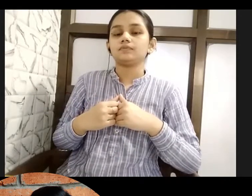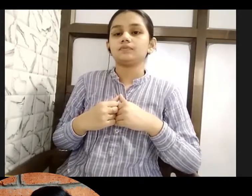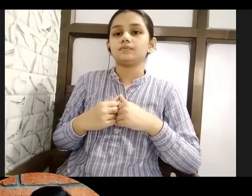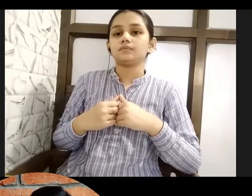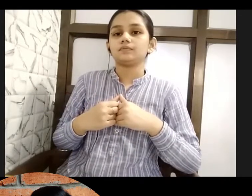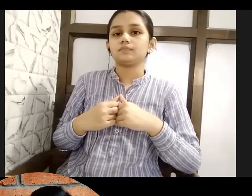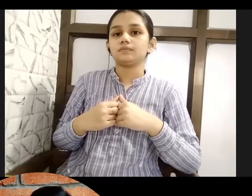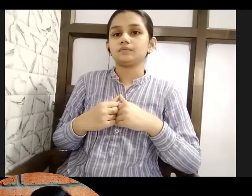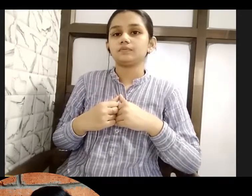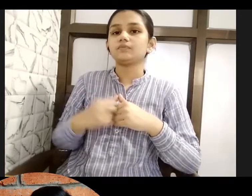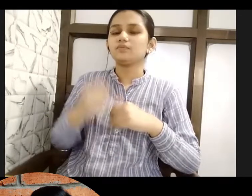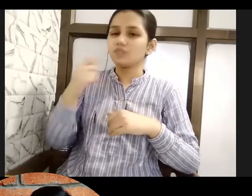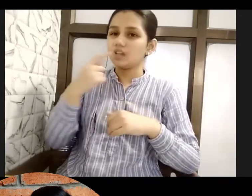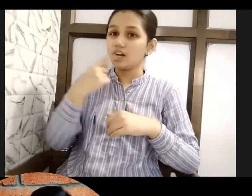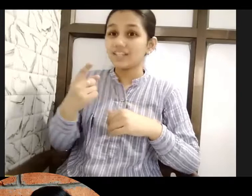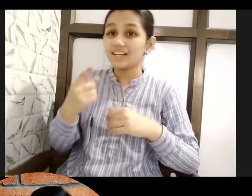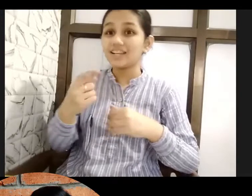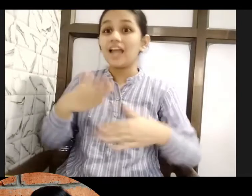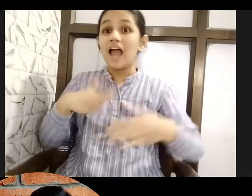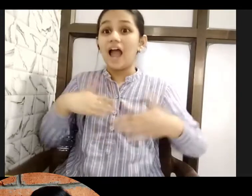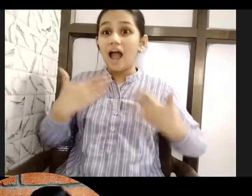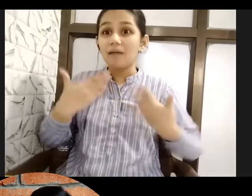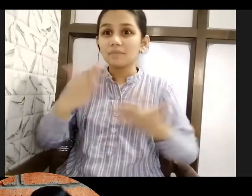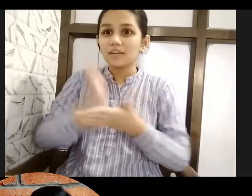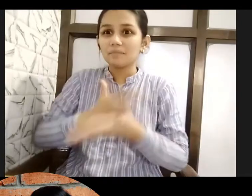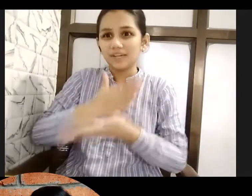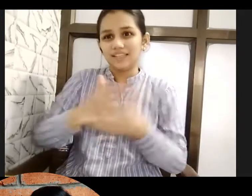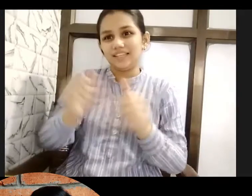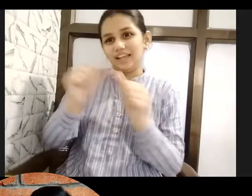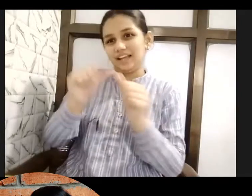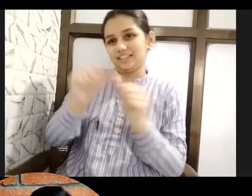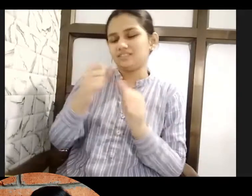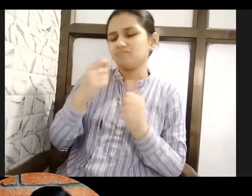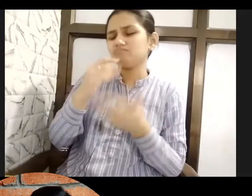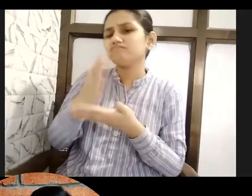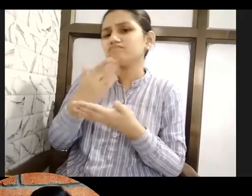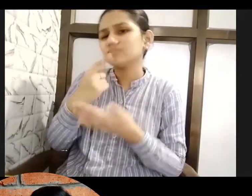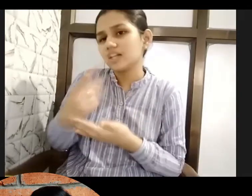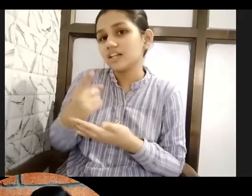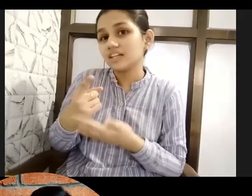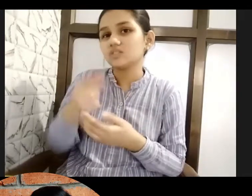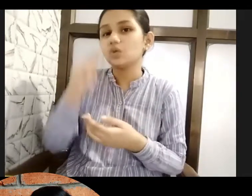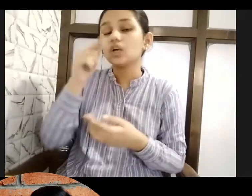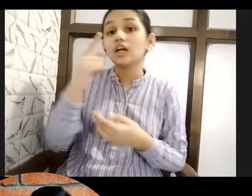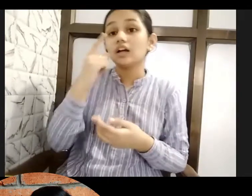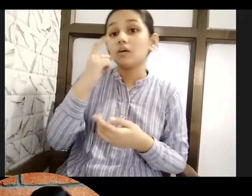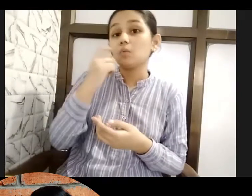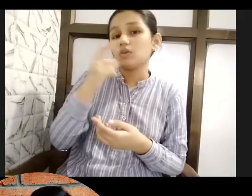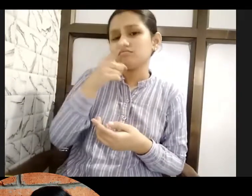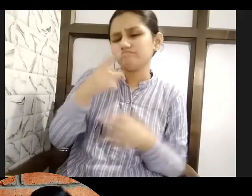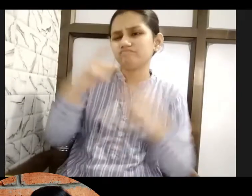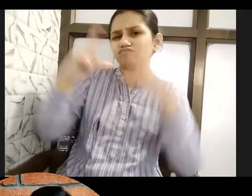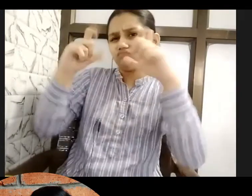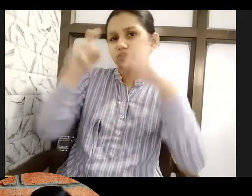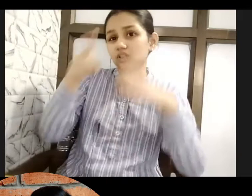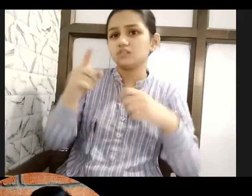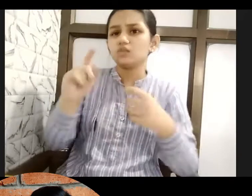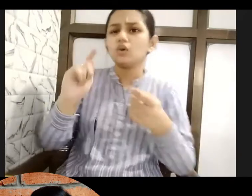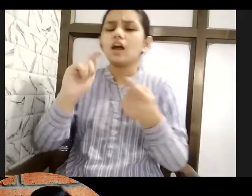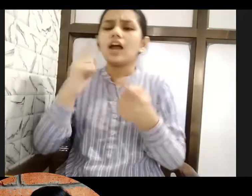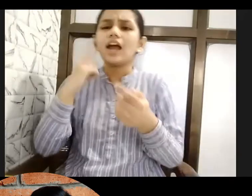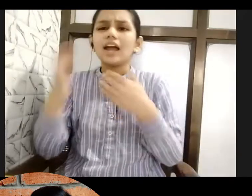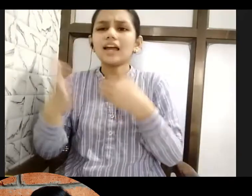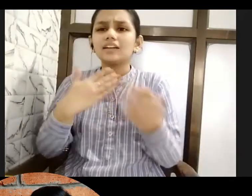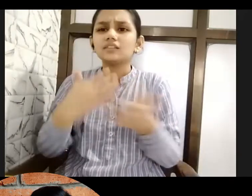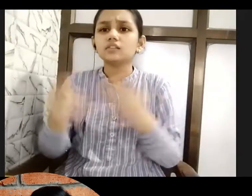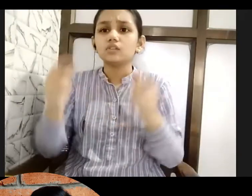Correct? We are wishing happy birthday to Adil. Right? So now he's here. So whenever you want to replace an image, you